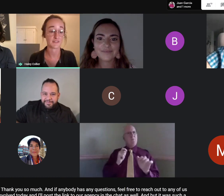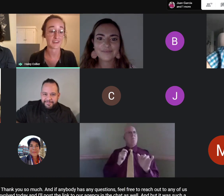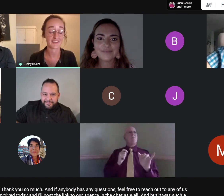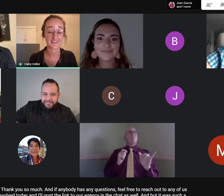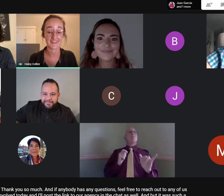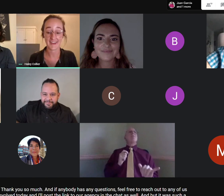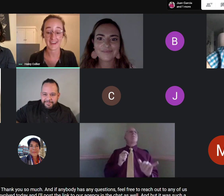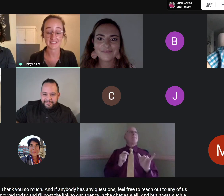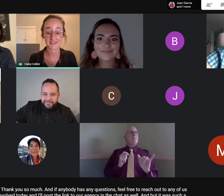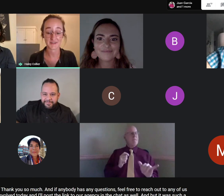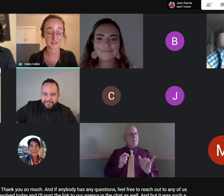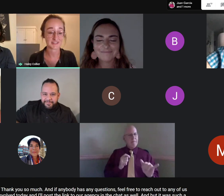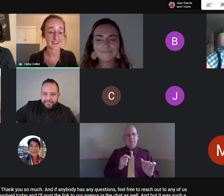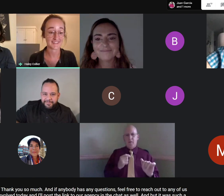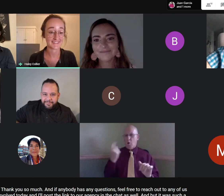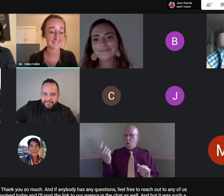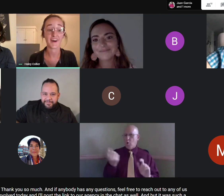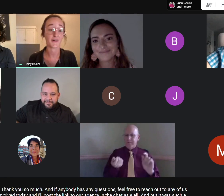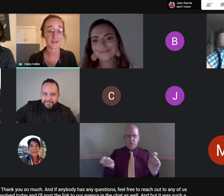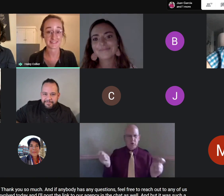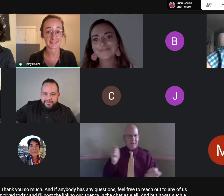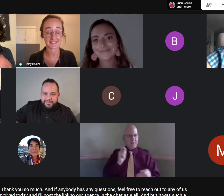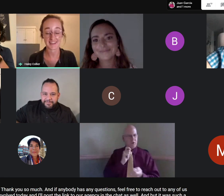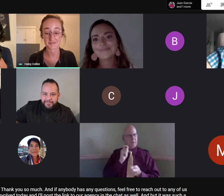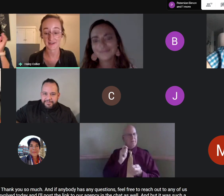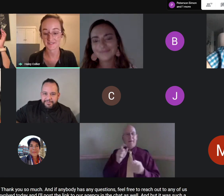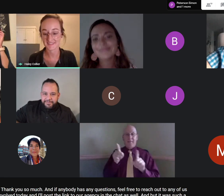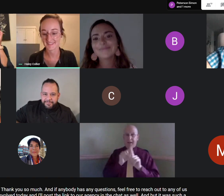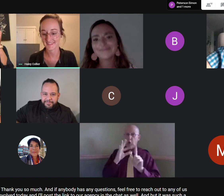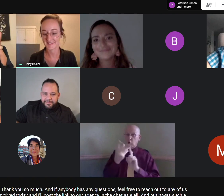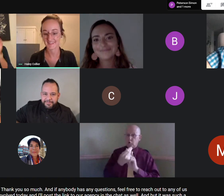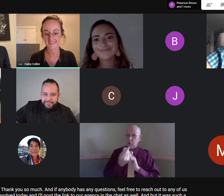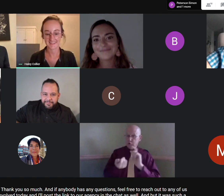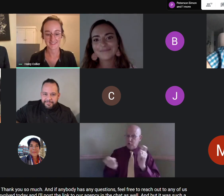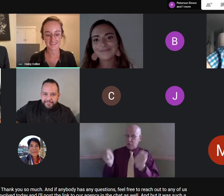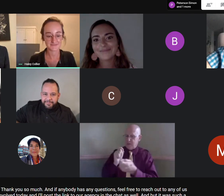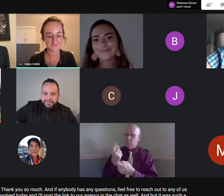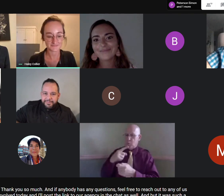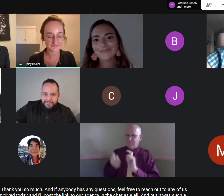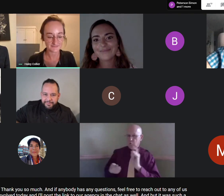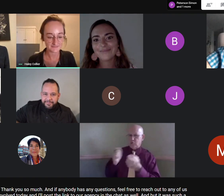ever evolving as the culture always is as well.